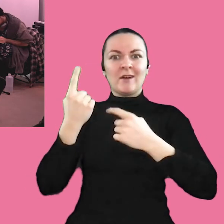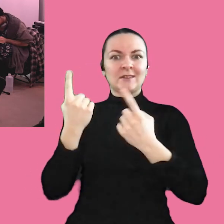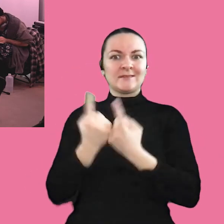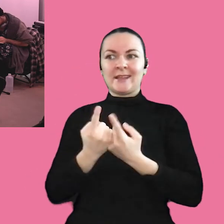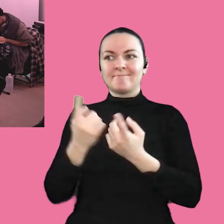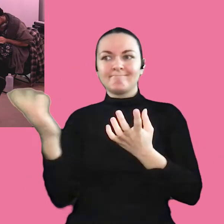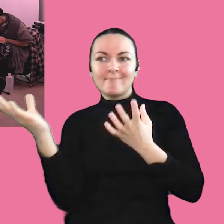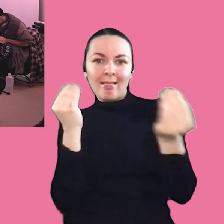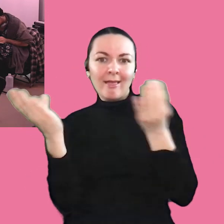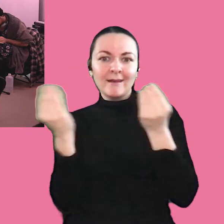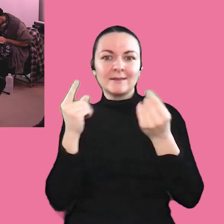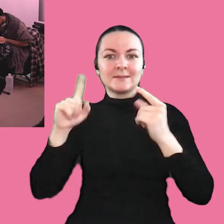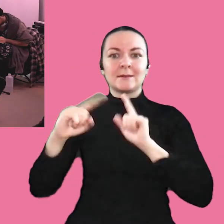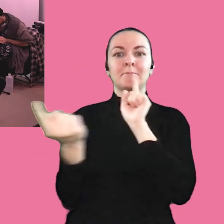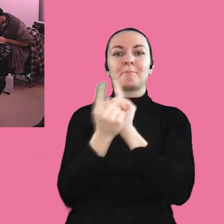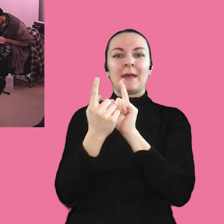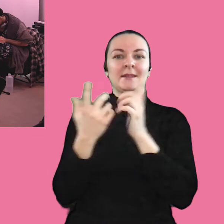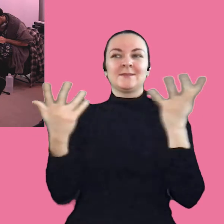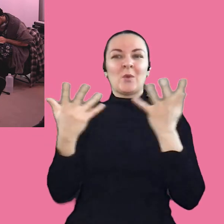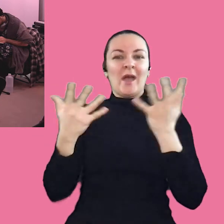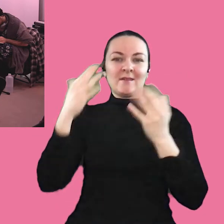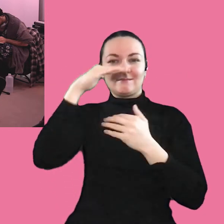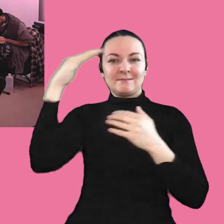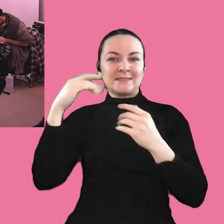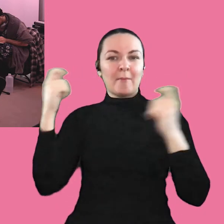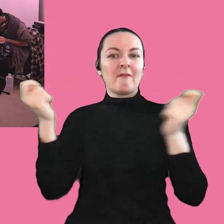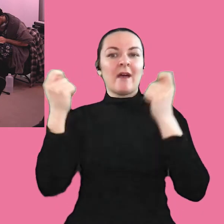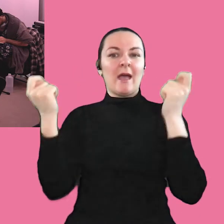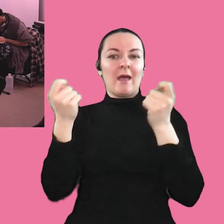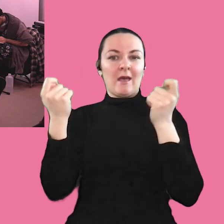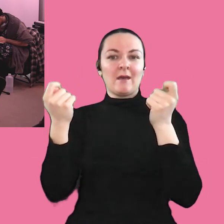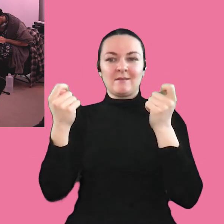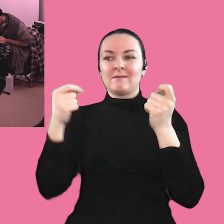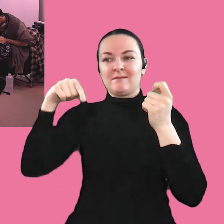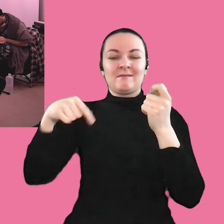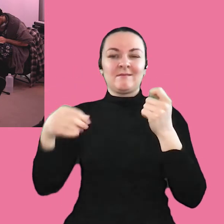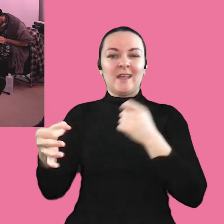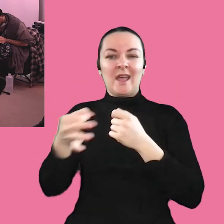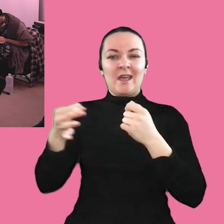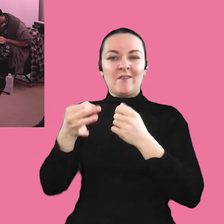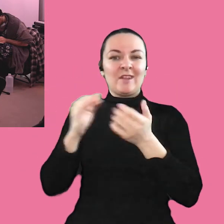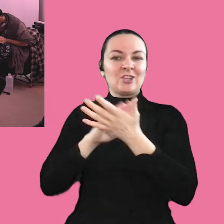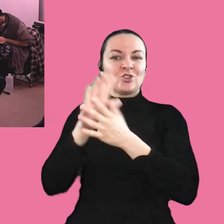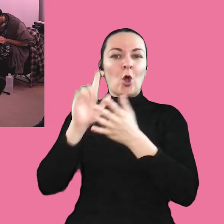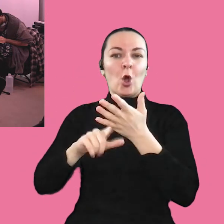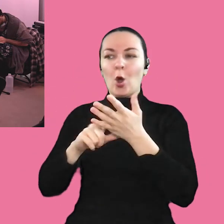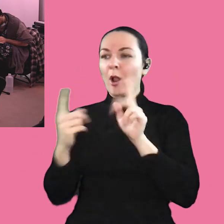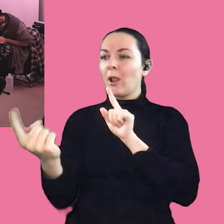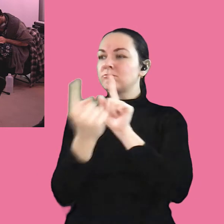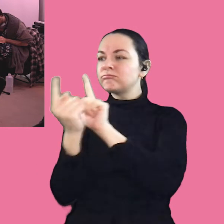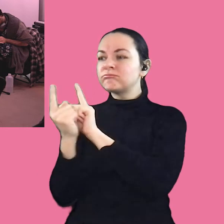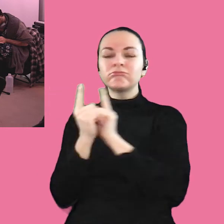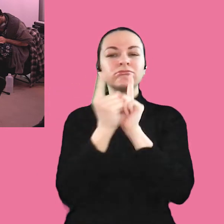listen to what they had to say. So we met them at one of their summer fairs in their village hall,